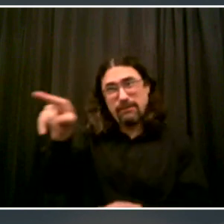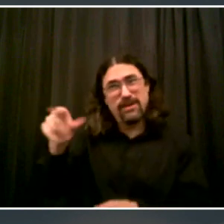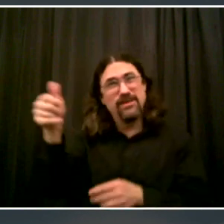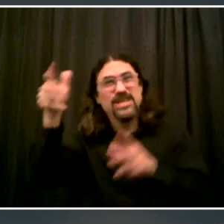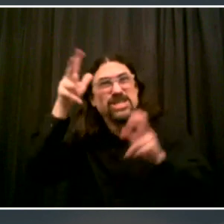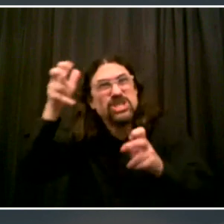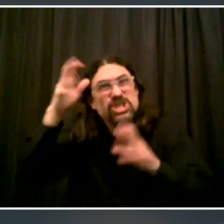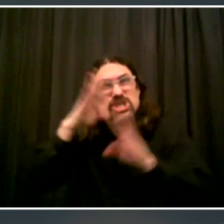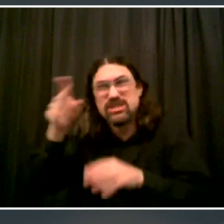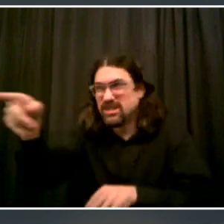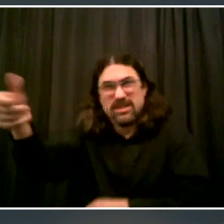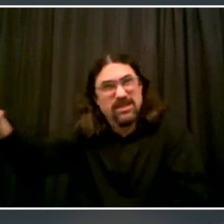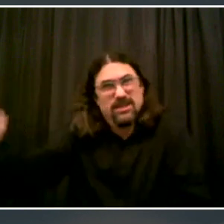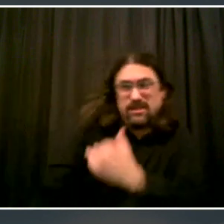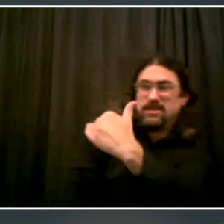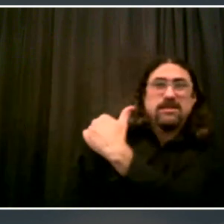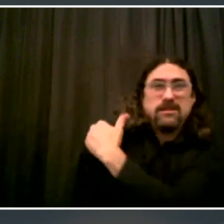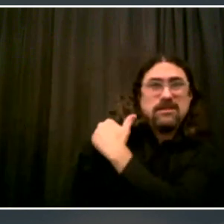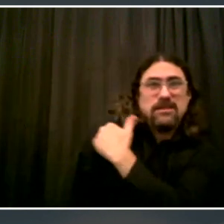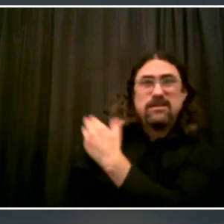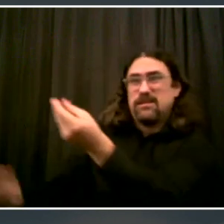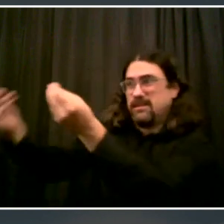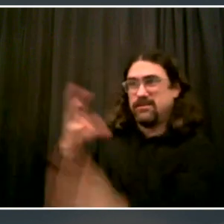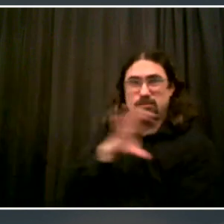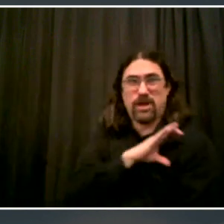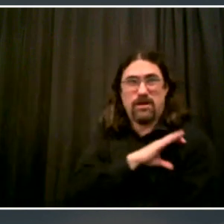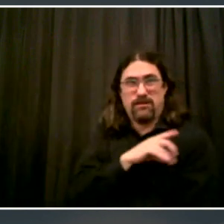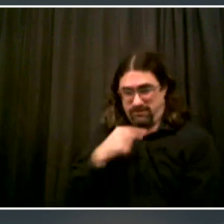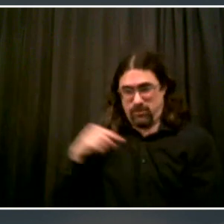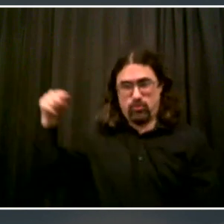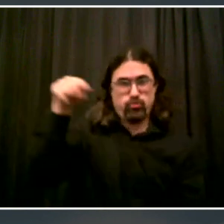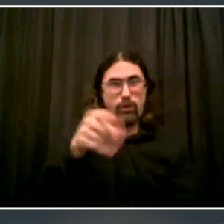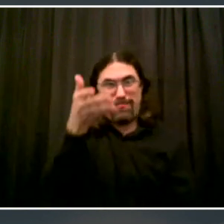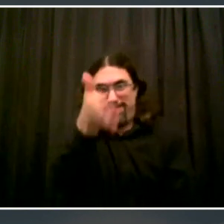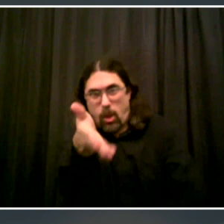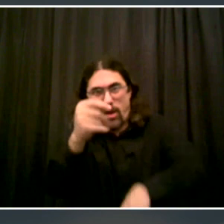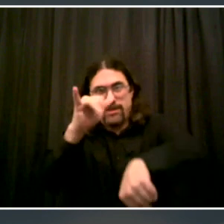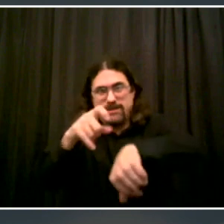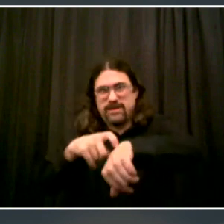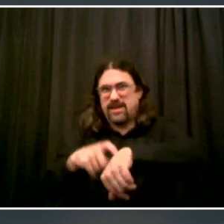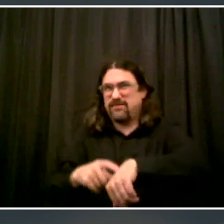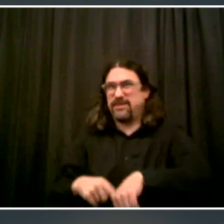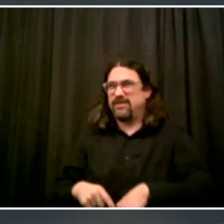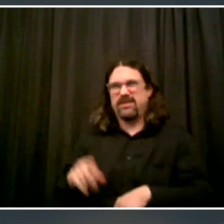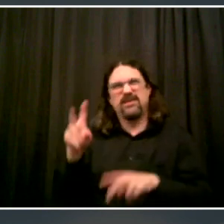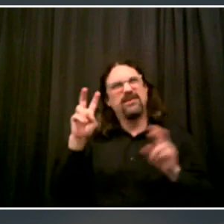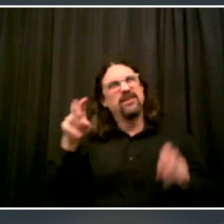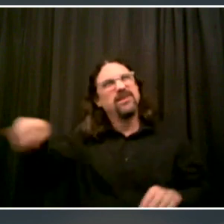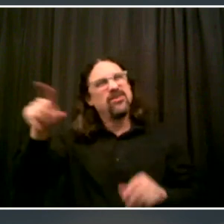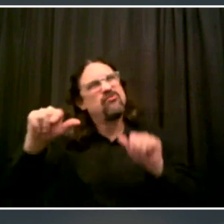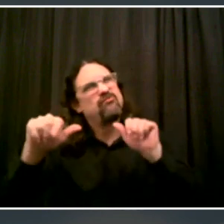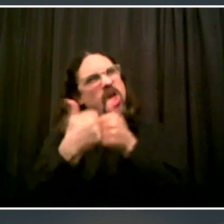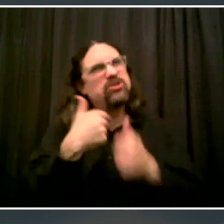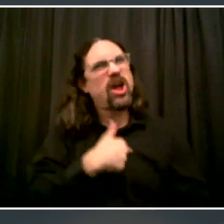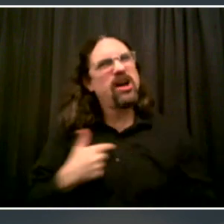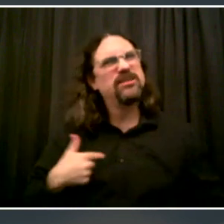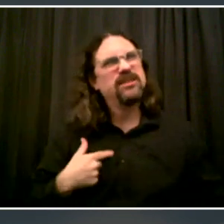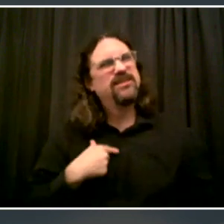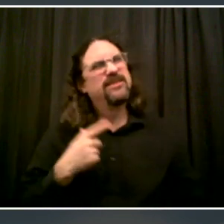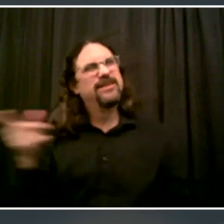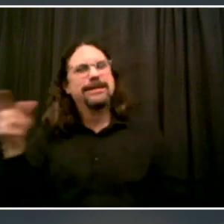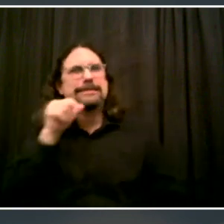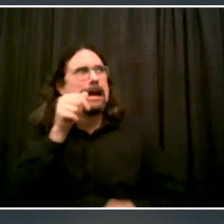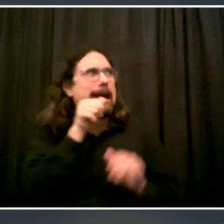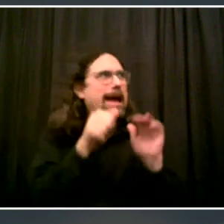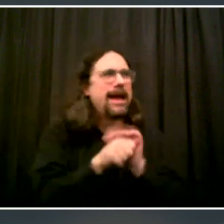they were going to do, and we intercepted them literally, Jake, as they were bringing a